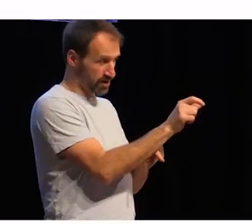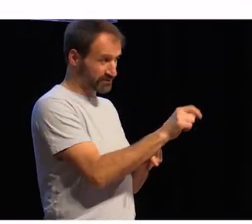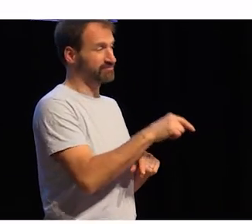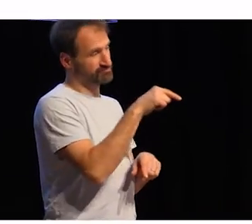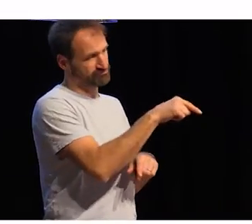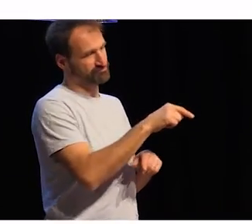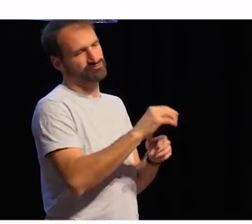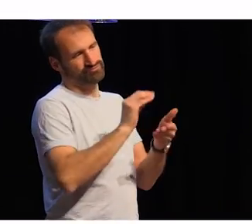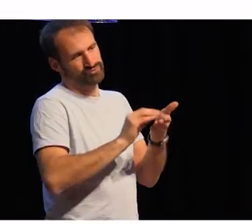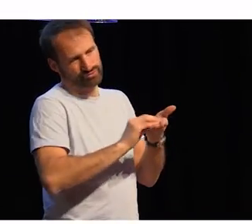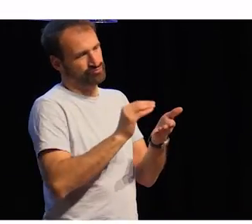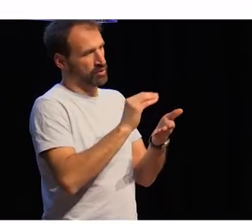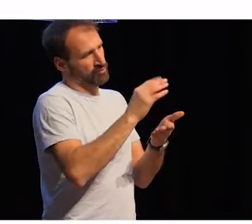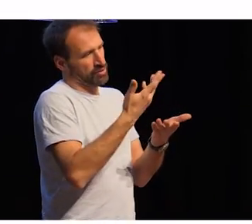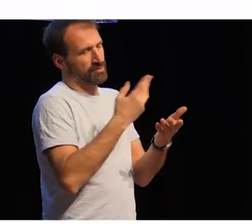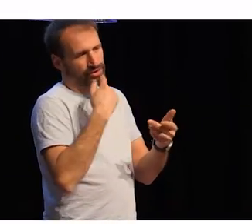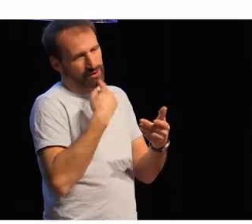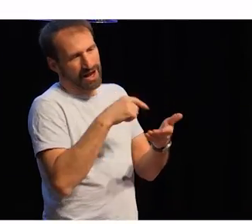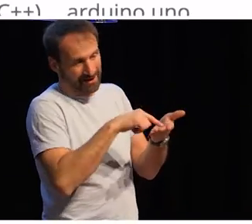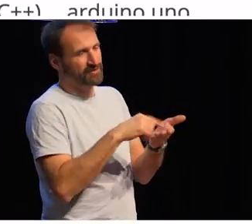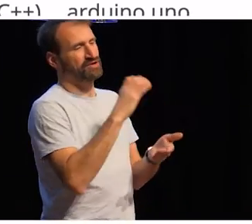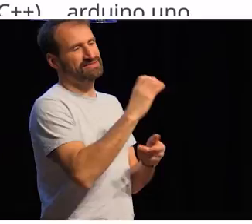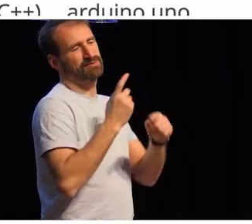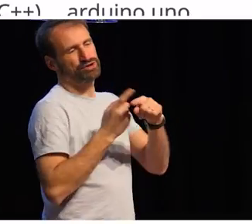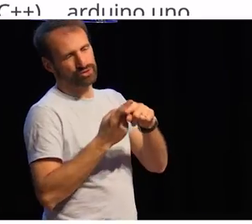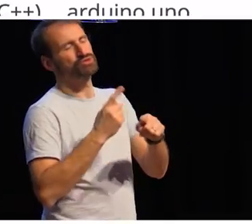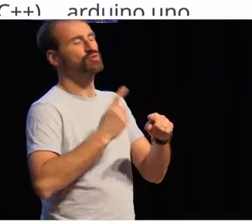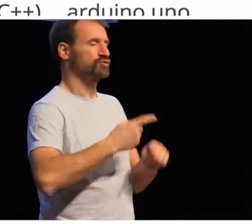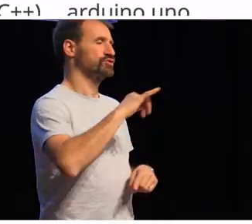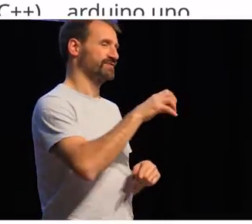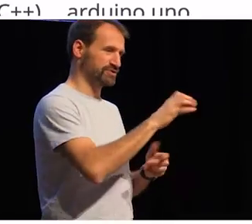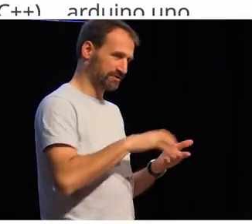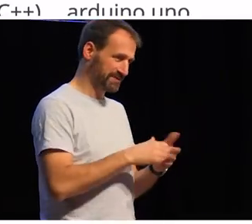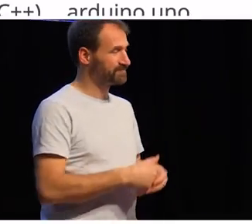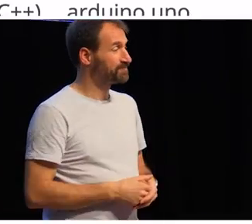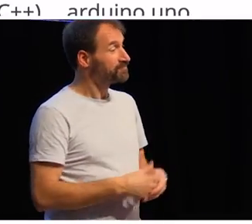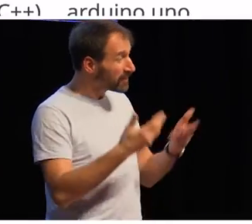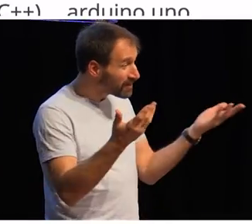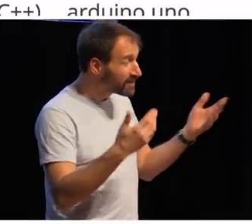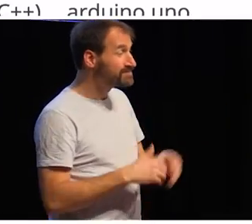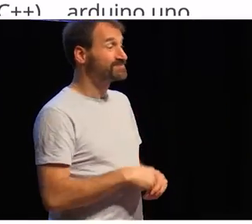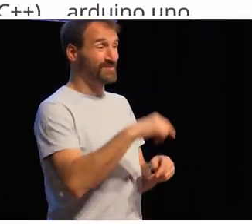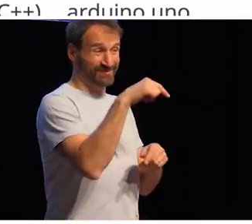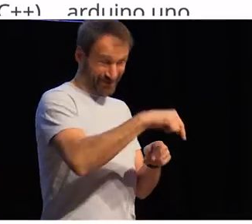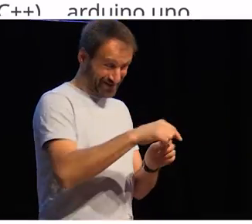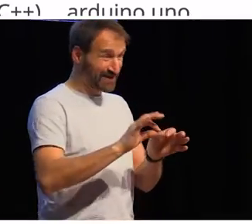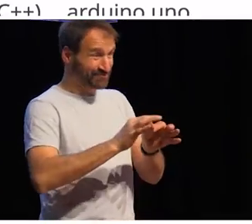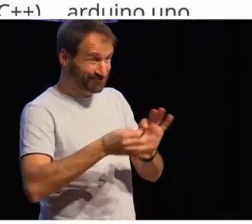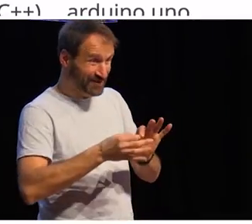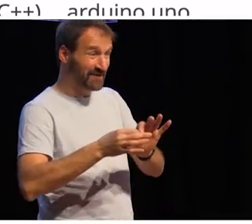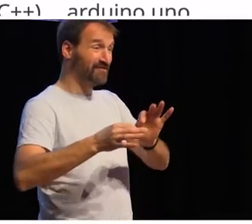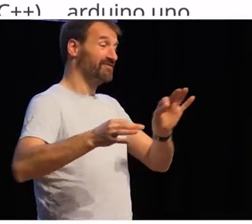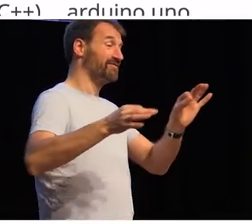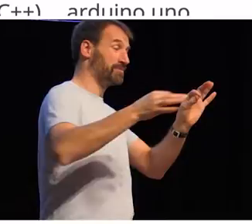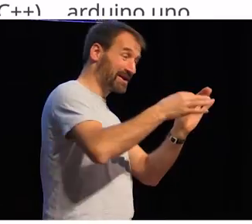library there. From here, that's where the magic begins. From here, it is connected via USB cable to